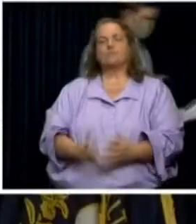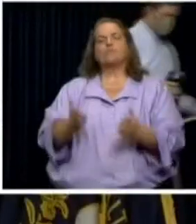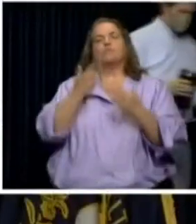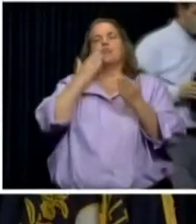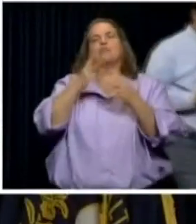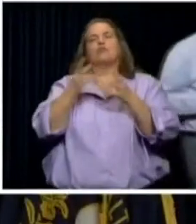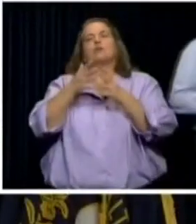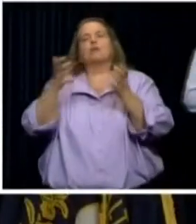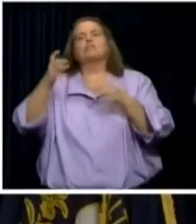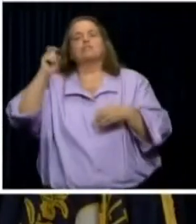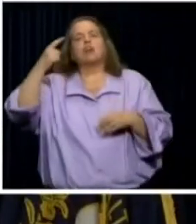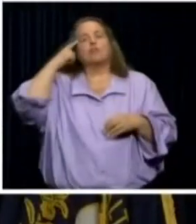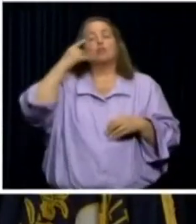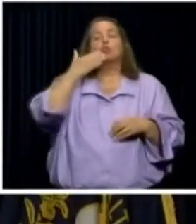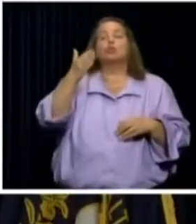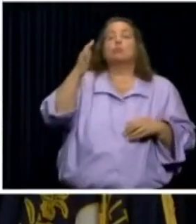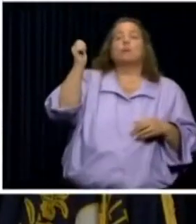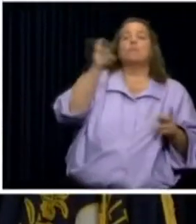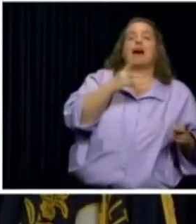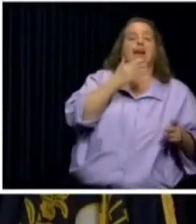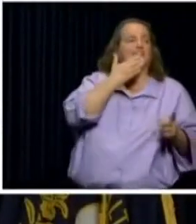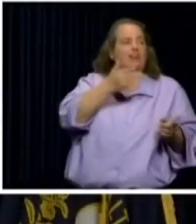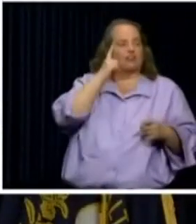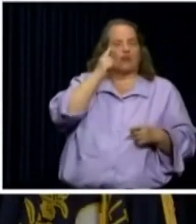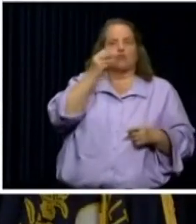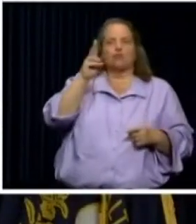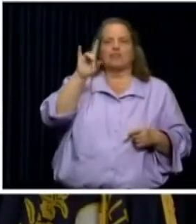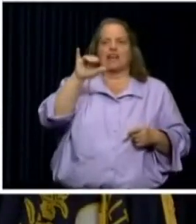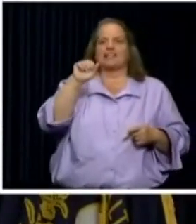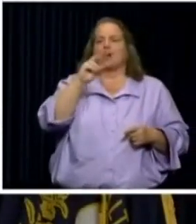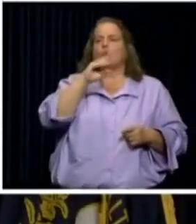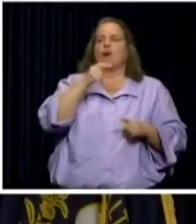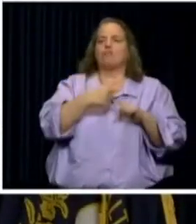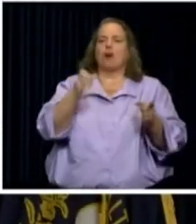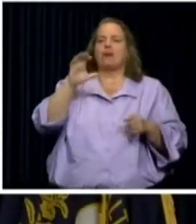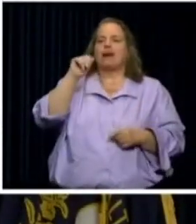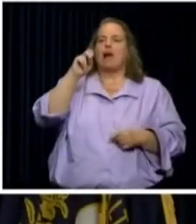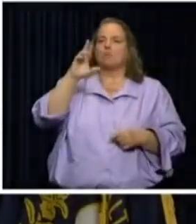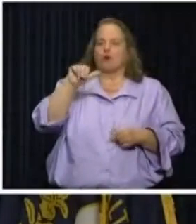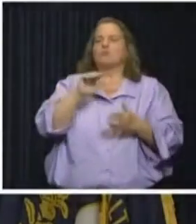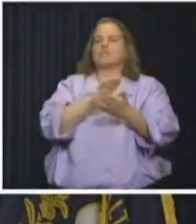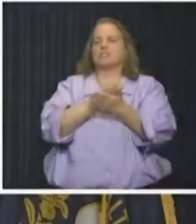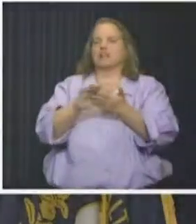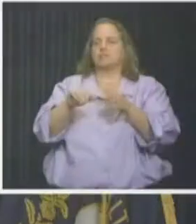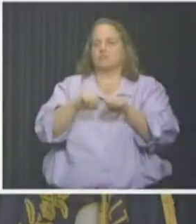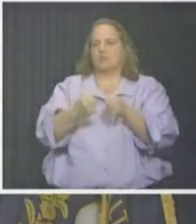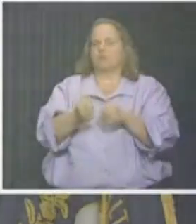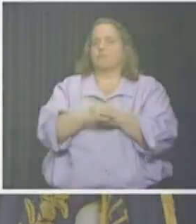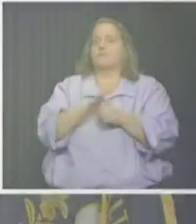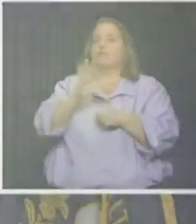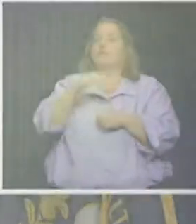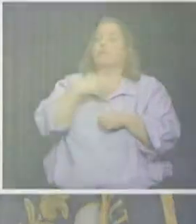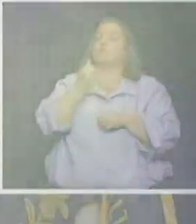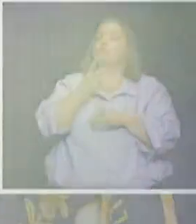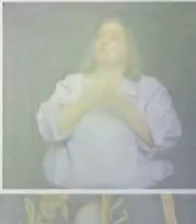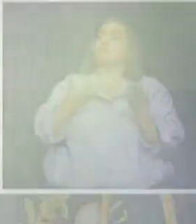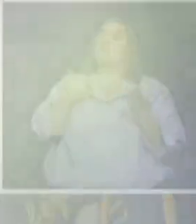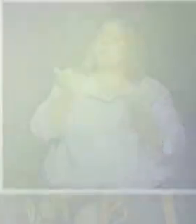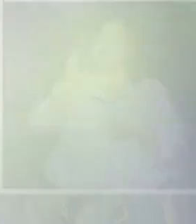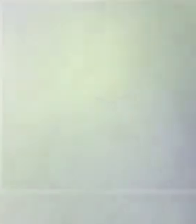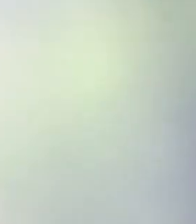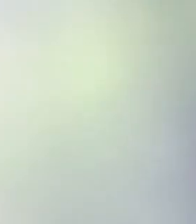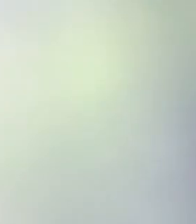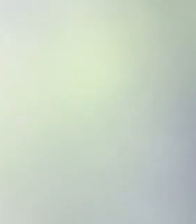talked with administration officials this morning, it's a different story over at the Department of Agriculture. As of today, we've yet to hear back from the